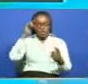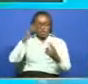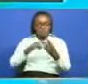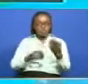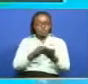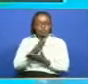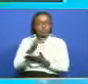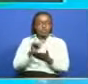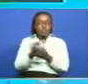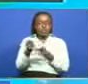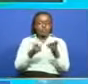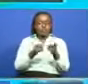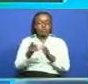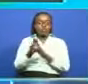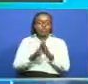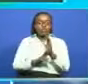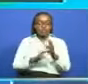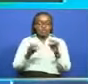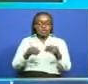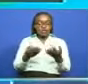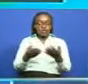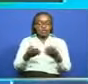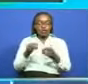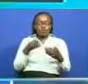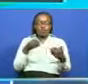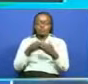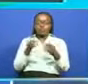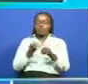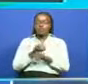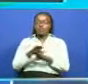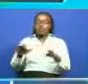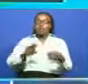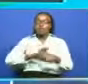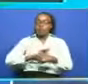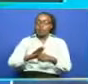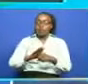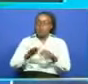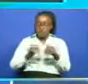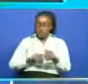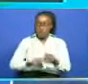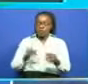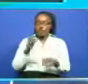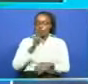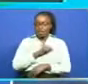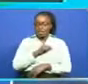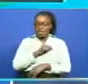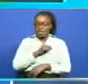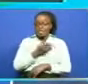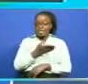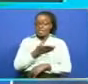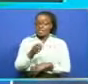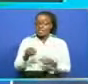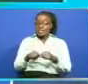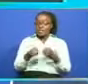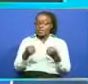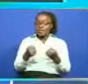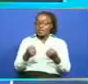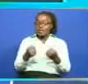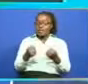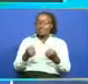the containment measures rolled out to prevent the spread of coronavirus are being adhered to. This comes as the country